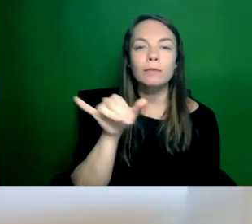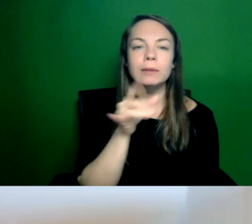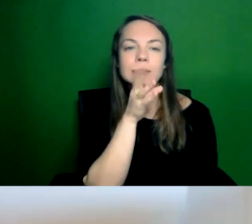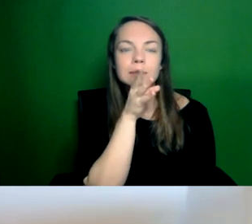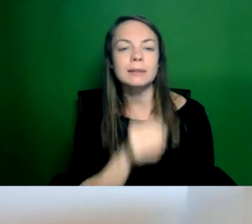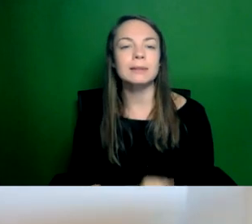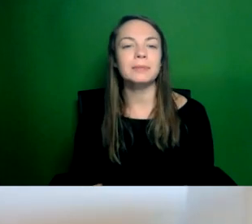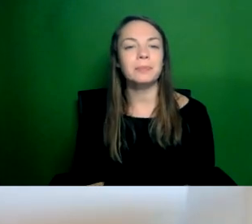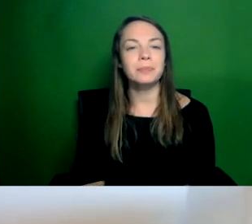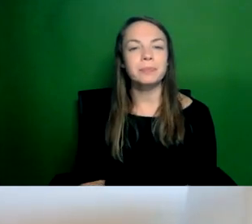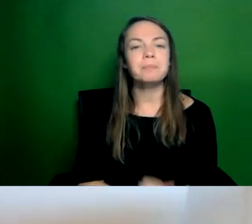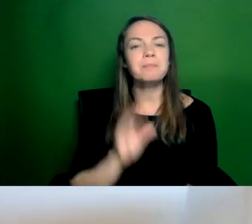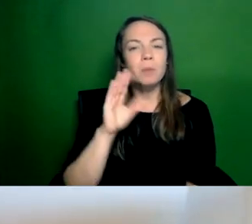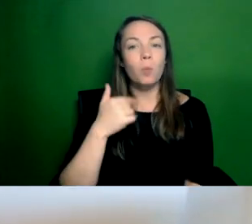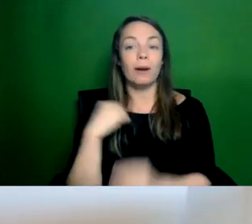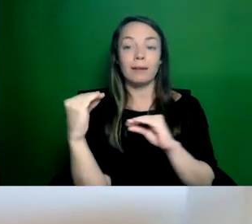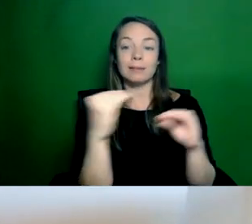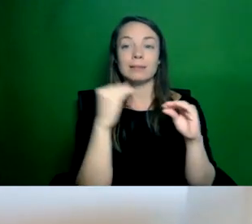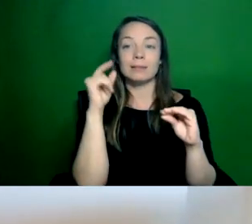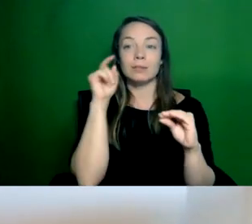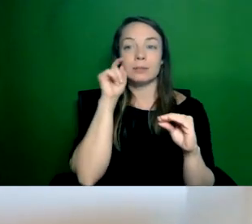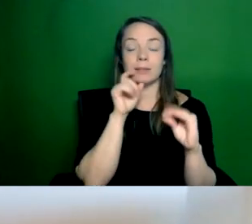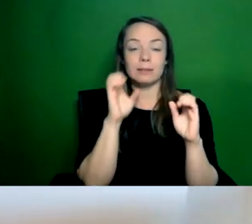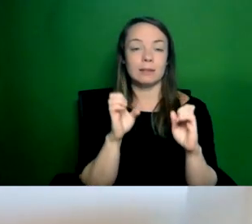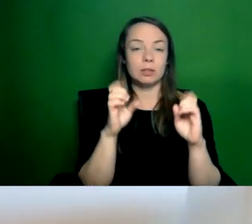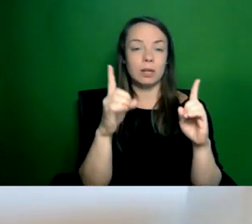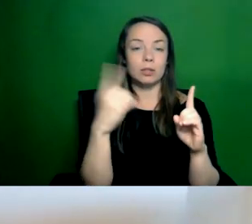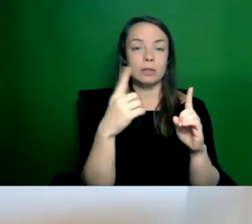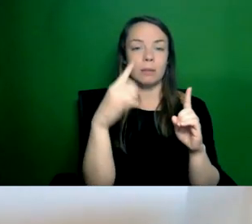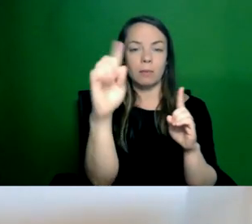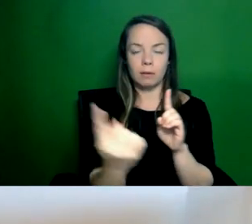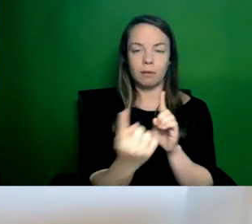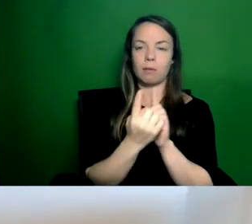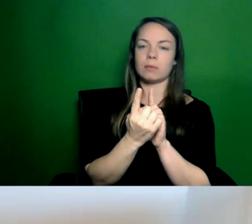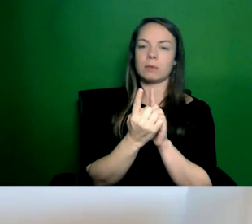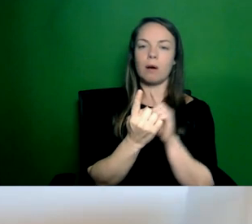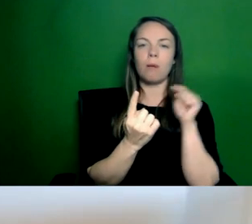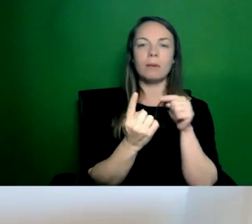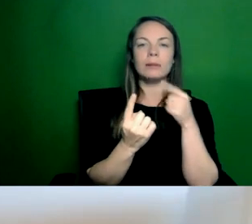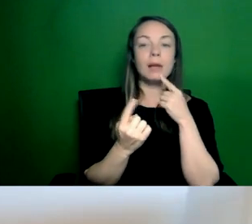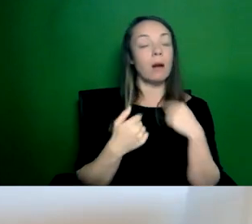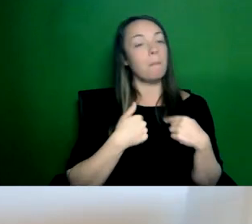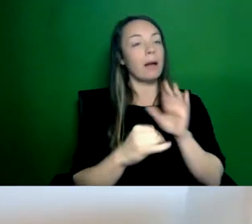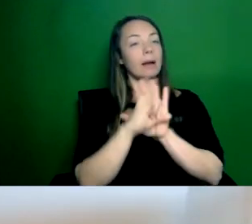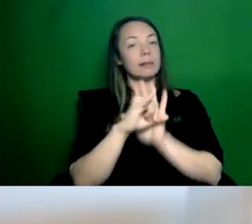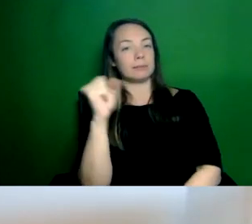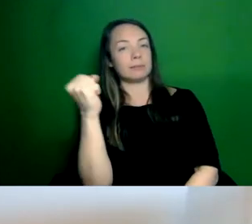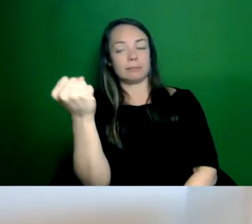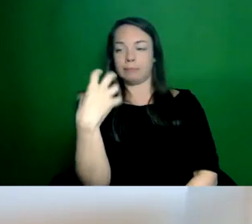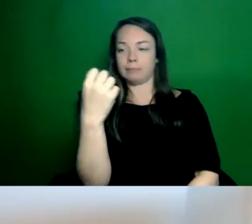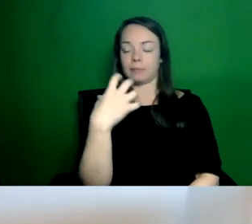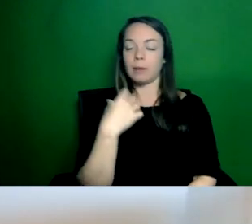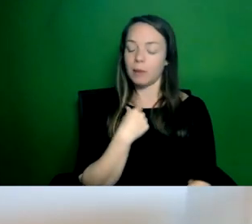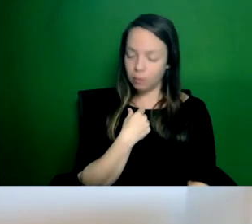I do sex education and someone comes up to me and they're like, I'm this identity and it is